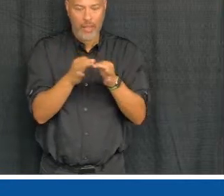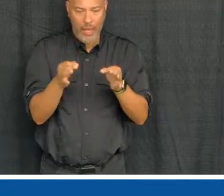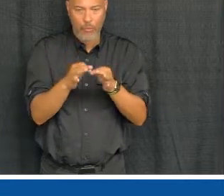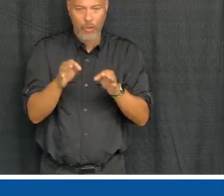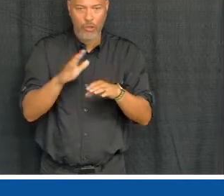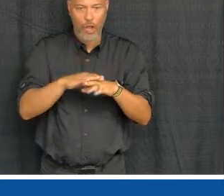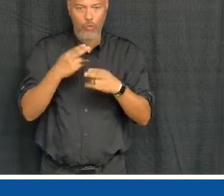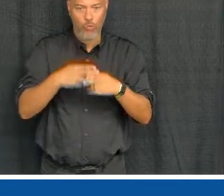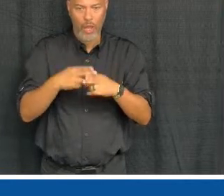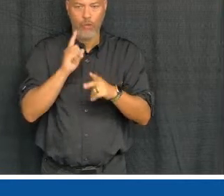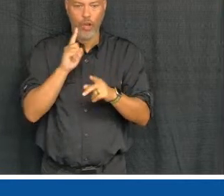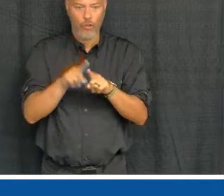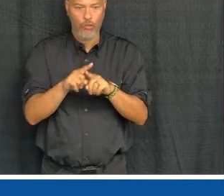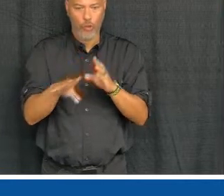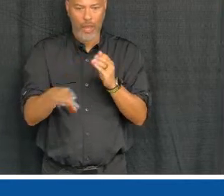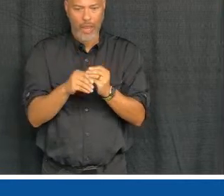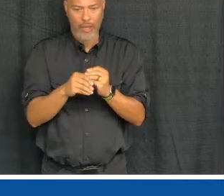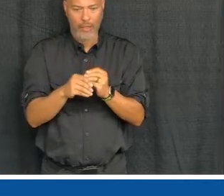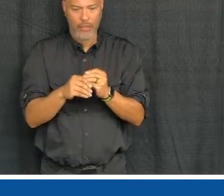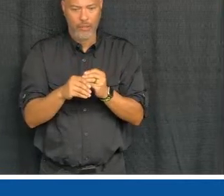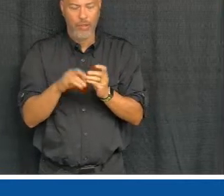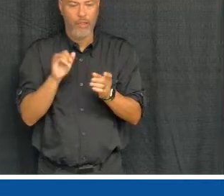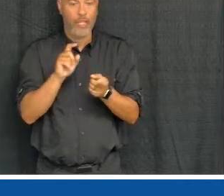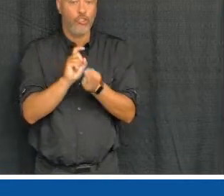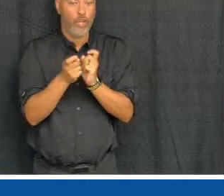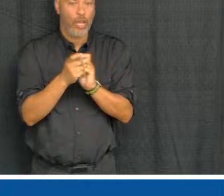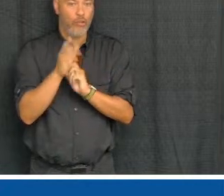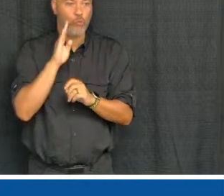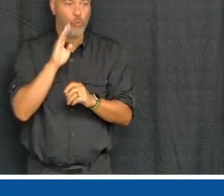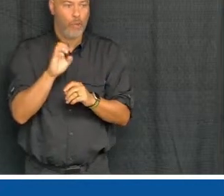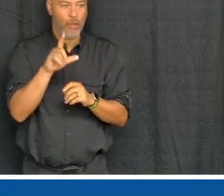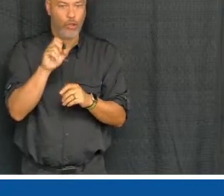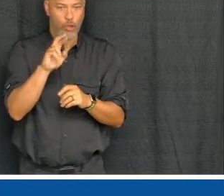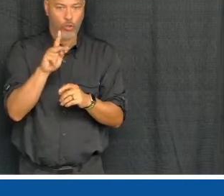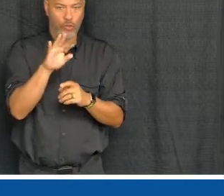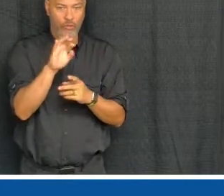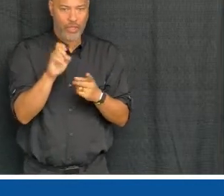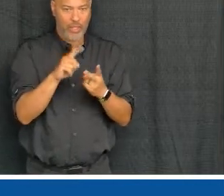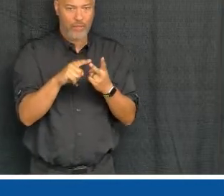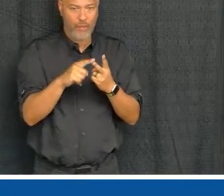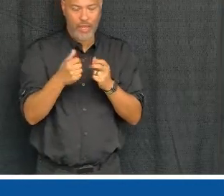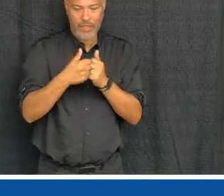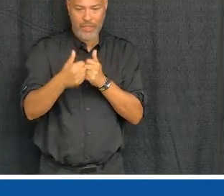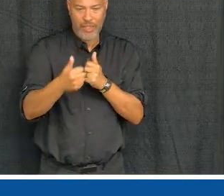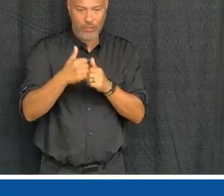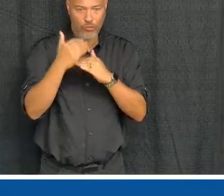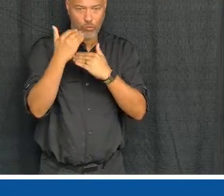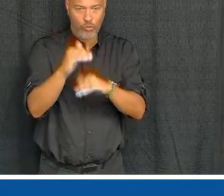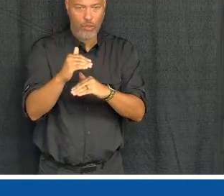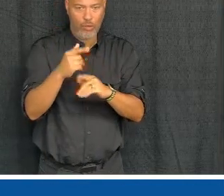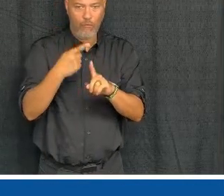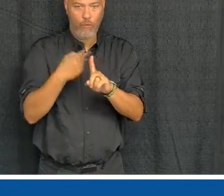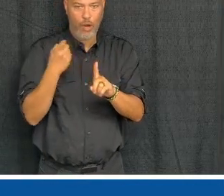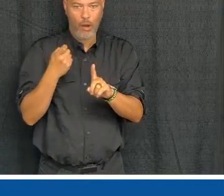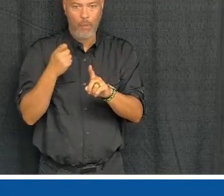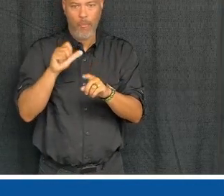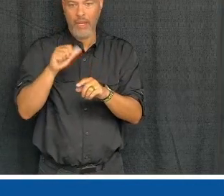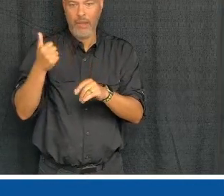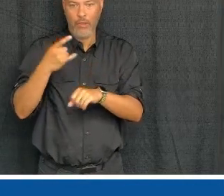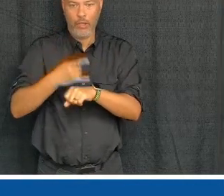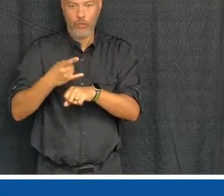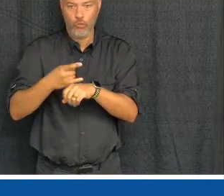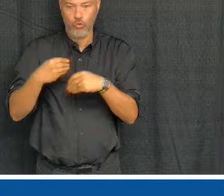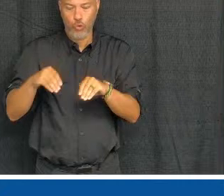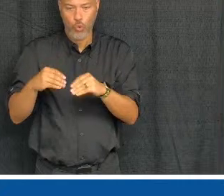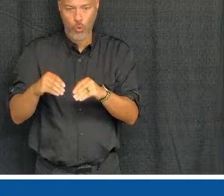also been added. So this is, the changes will be the clerk's fee, the distance restrictions from another liquor